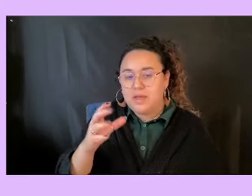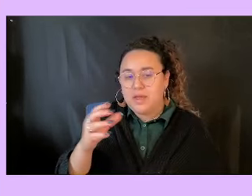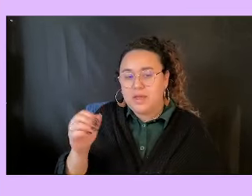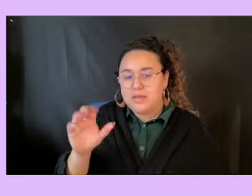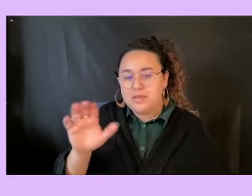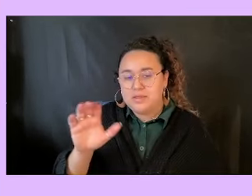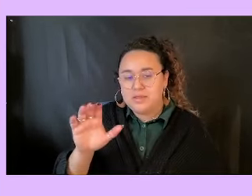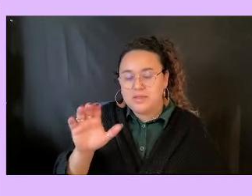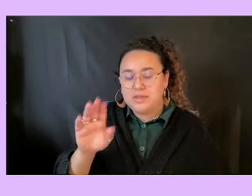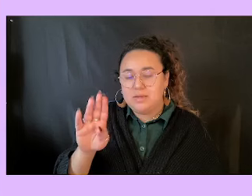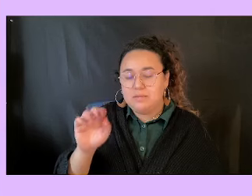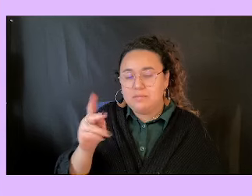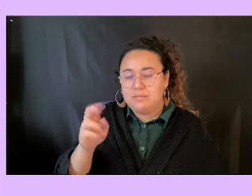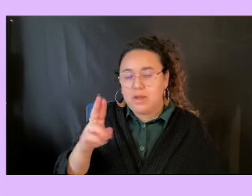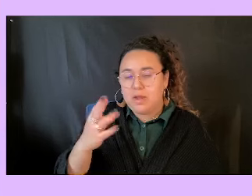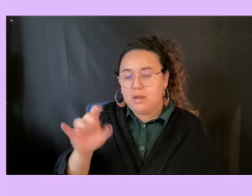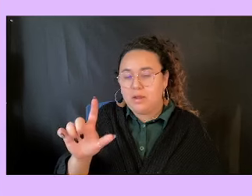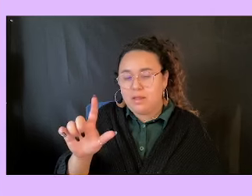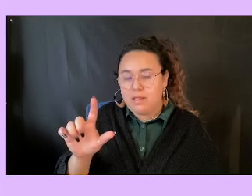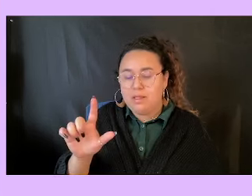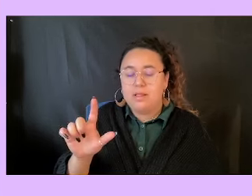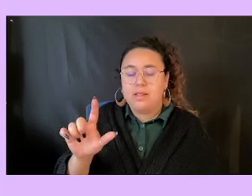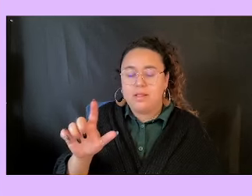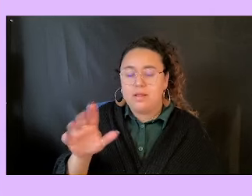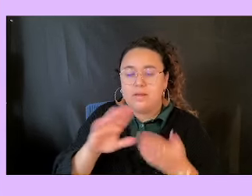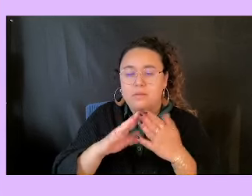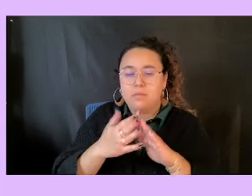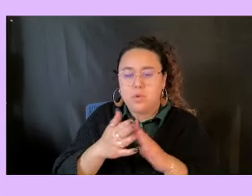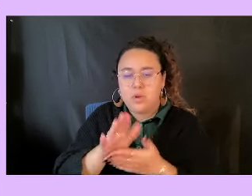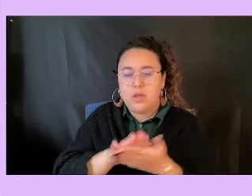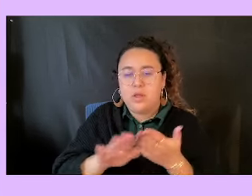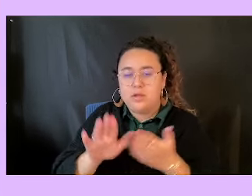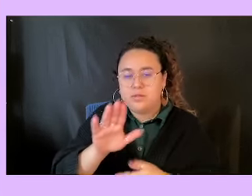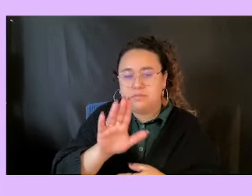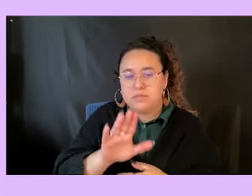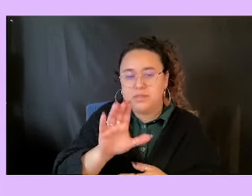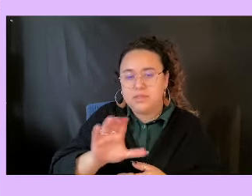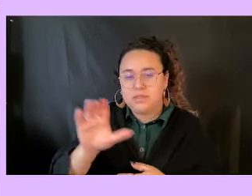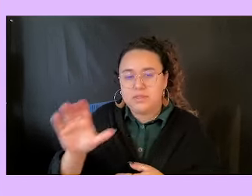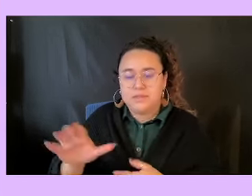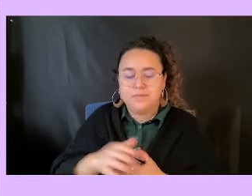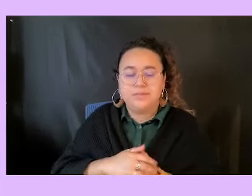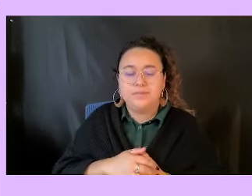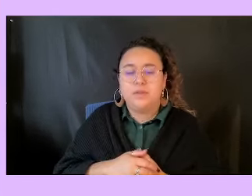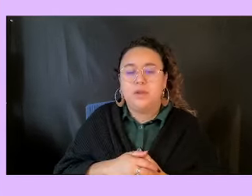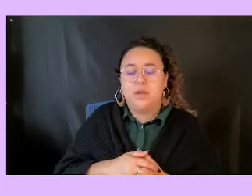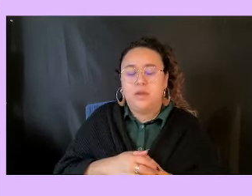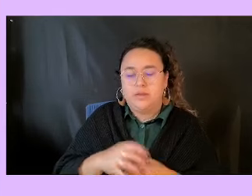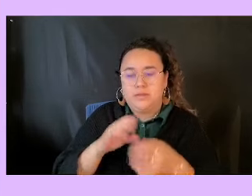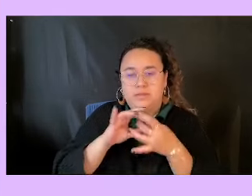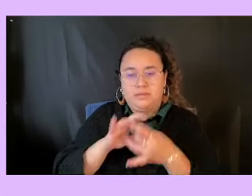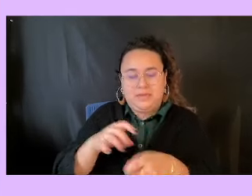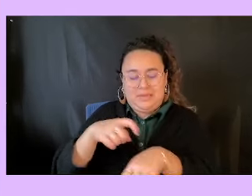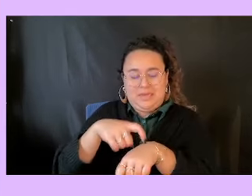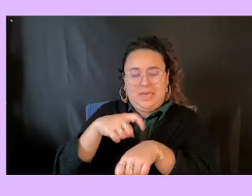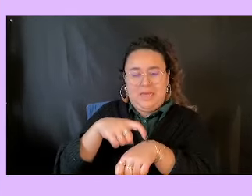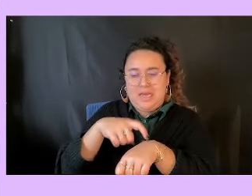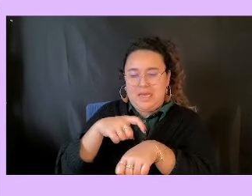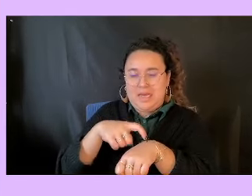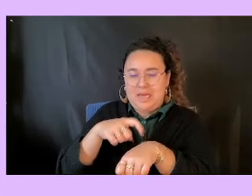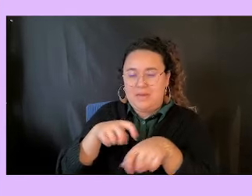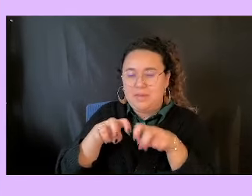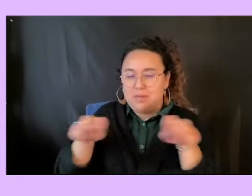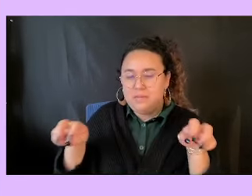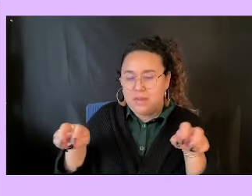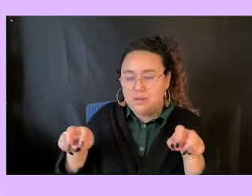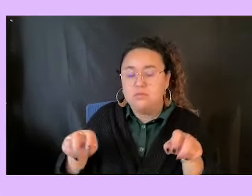College. And I think to harken back to the panel, the idea of time and how it really takes time for relationships to